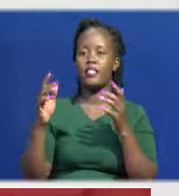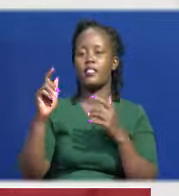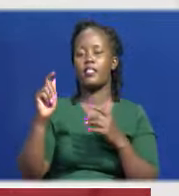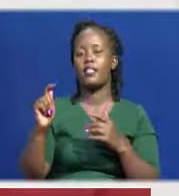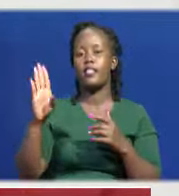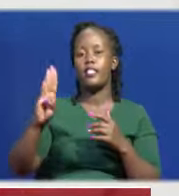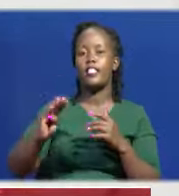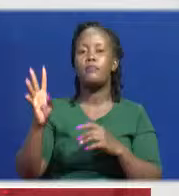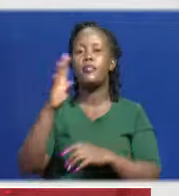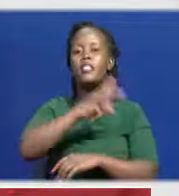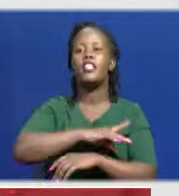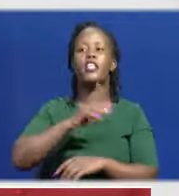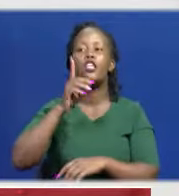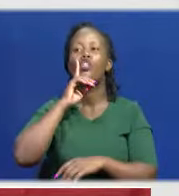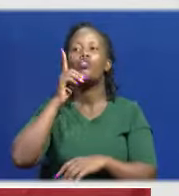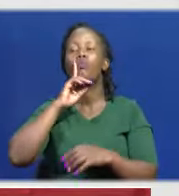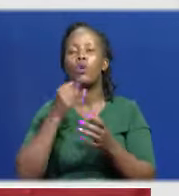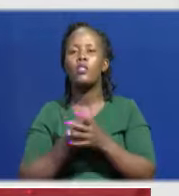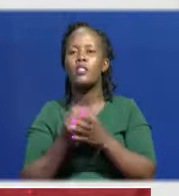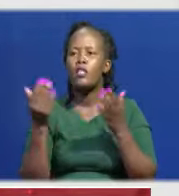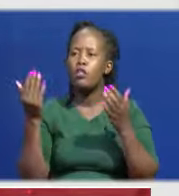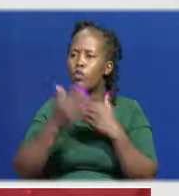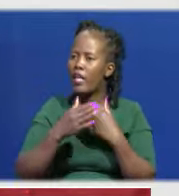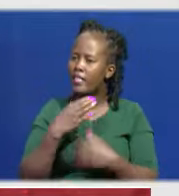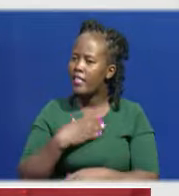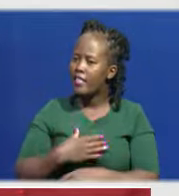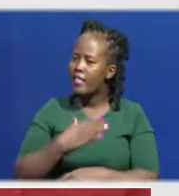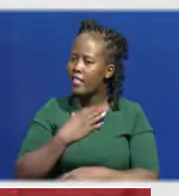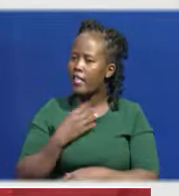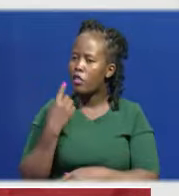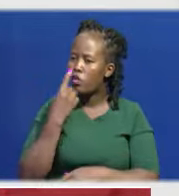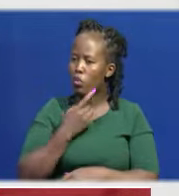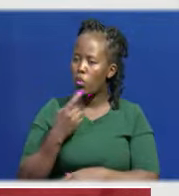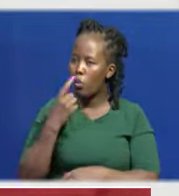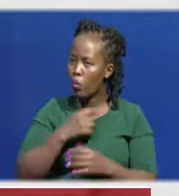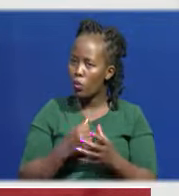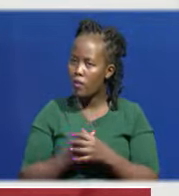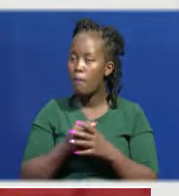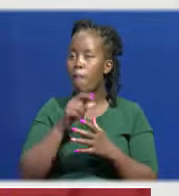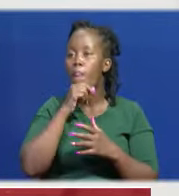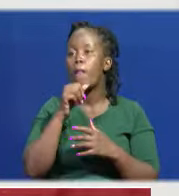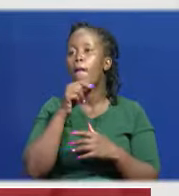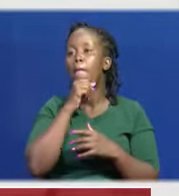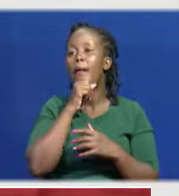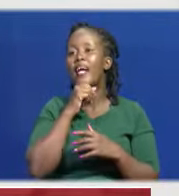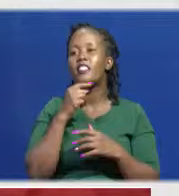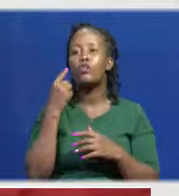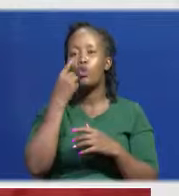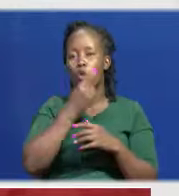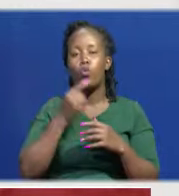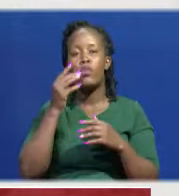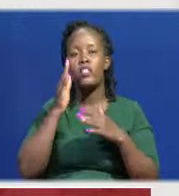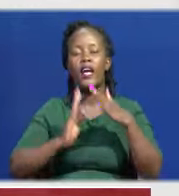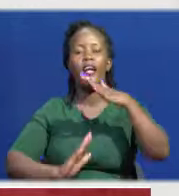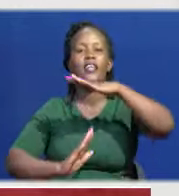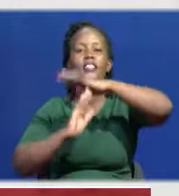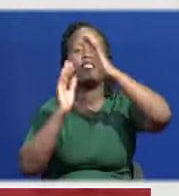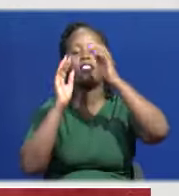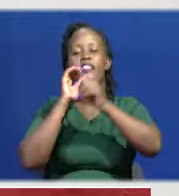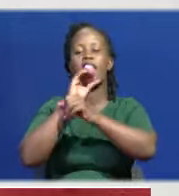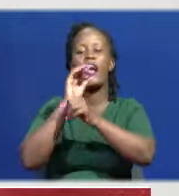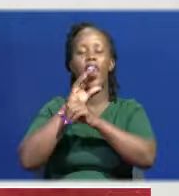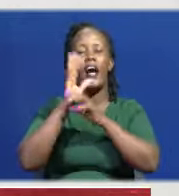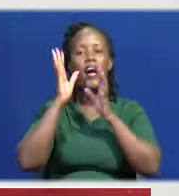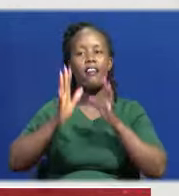tomorrow. And as such, tonight, my guest is none other than Caren Mburu, who is a senior technical